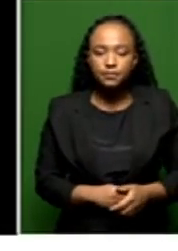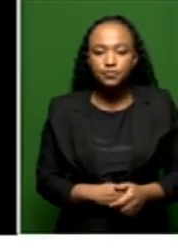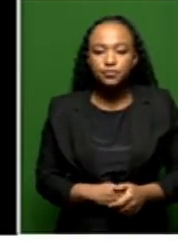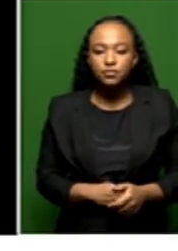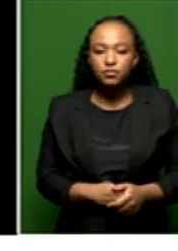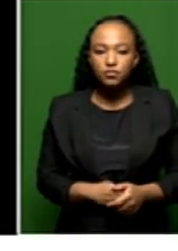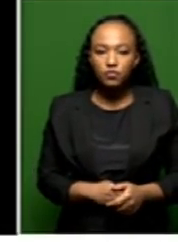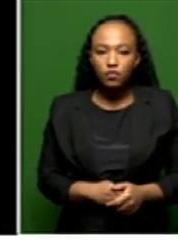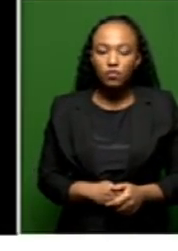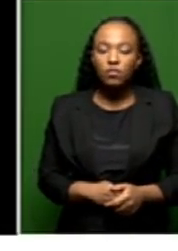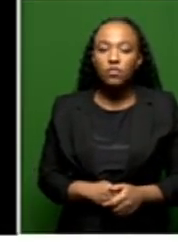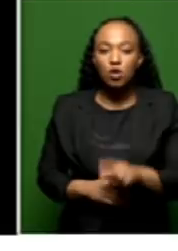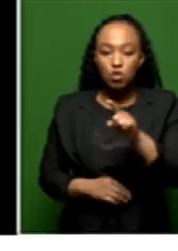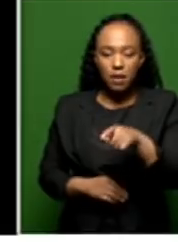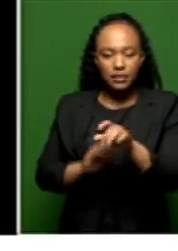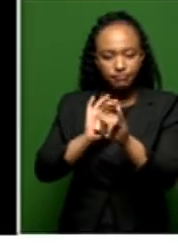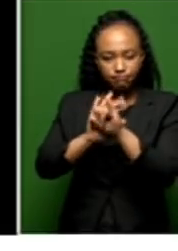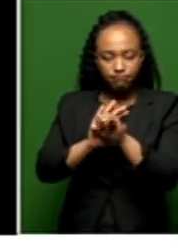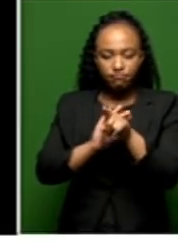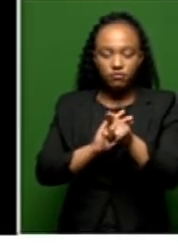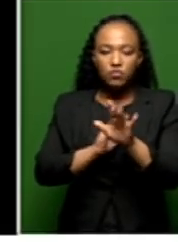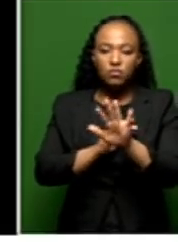also realize at this stage we are